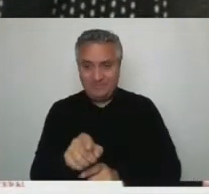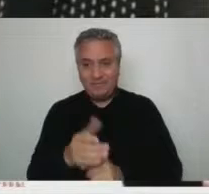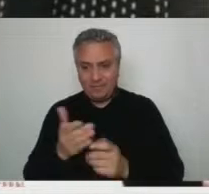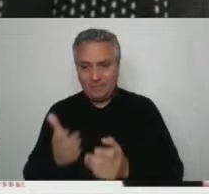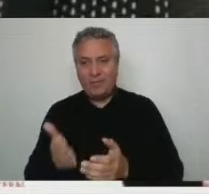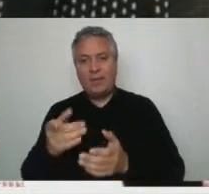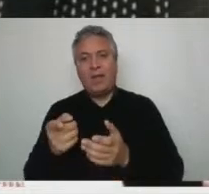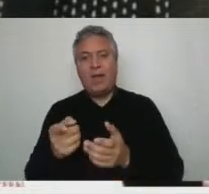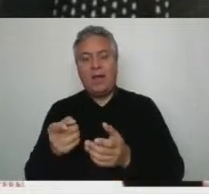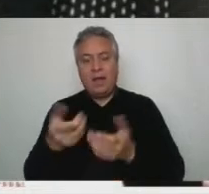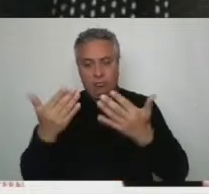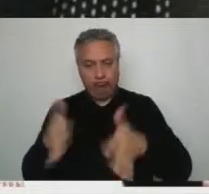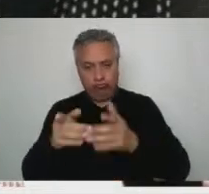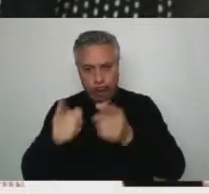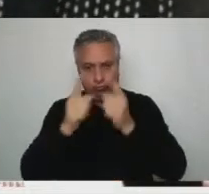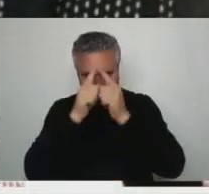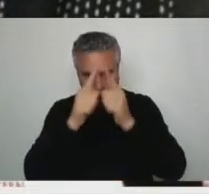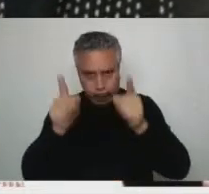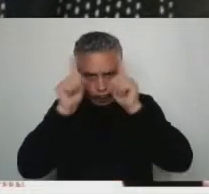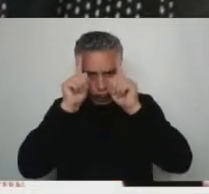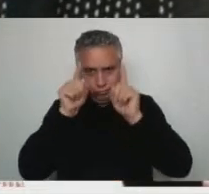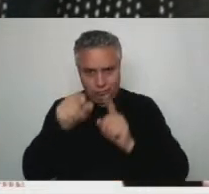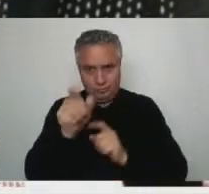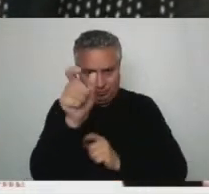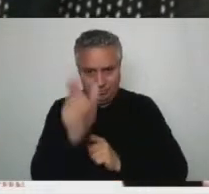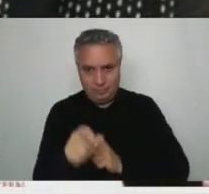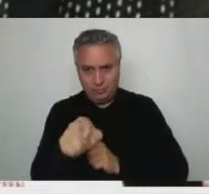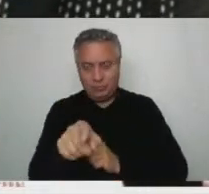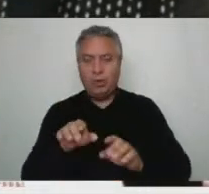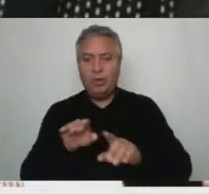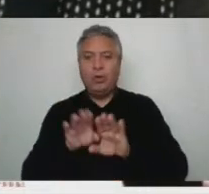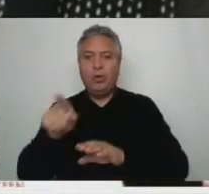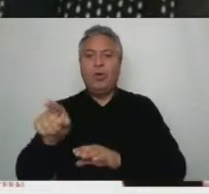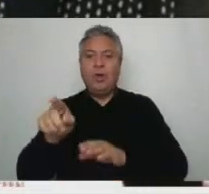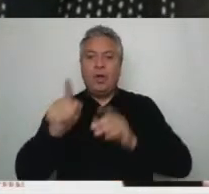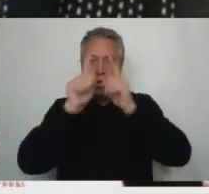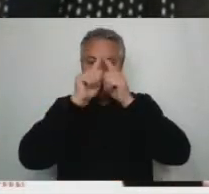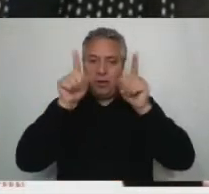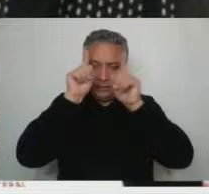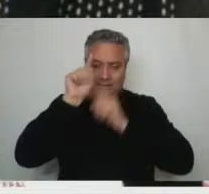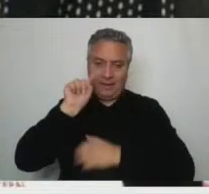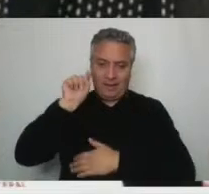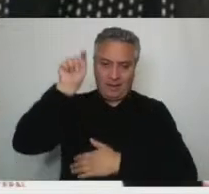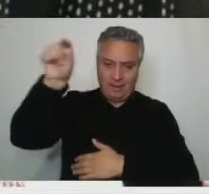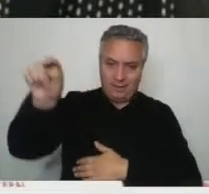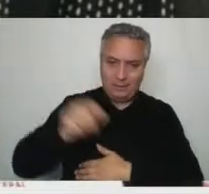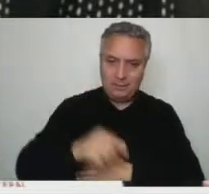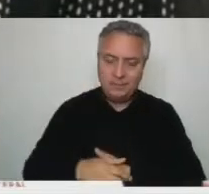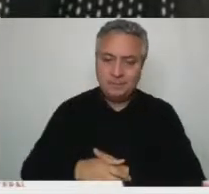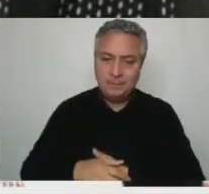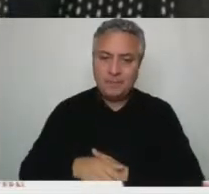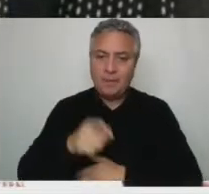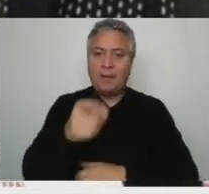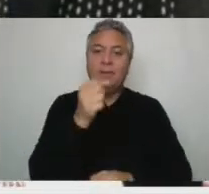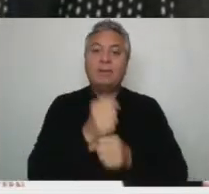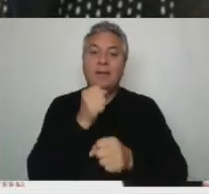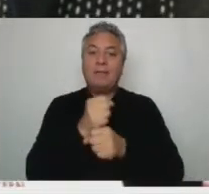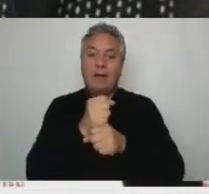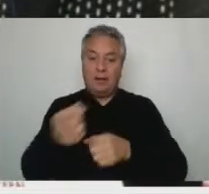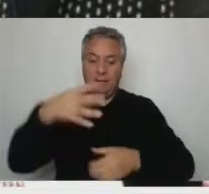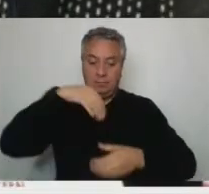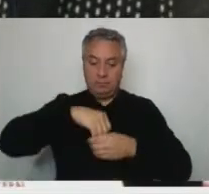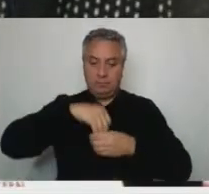She is a socialist from the London School of Economics and has a PhD from Warwick University. She works in social development from